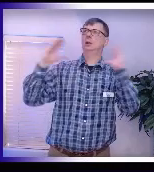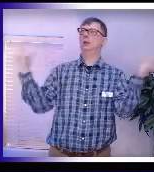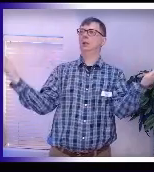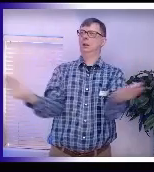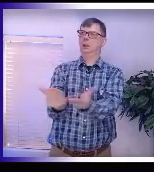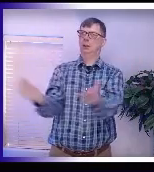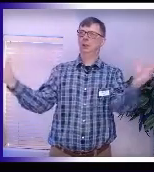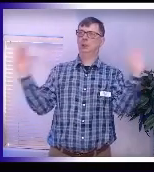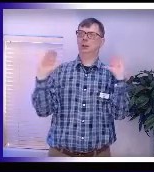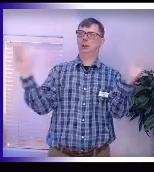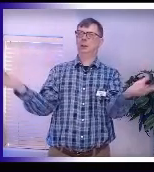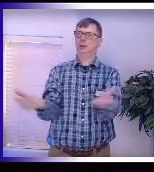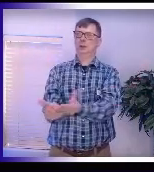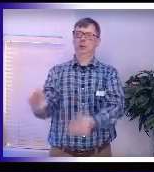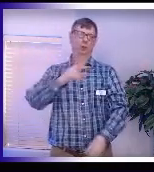Or